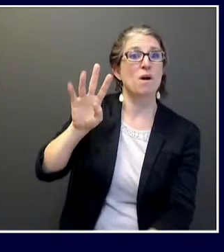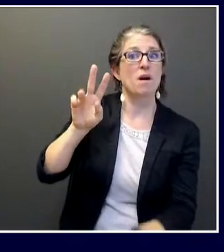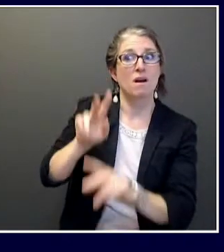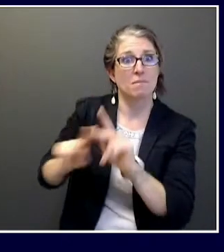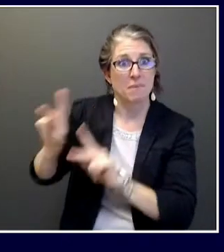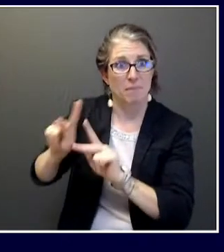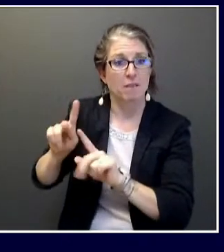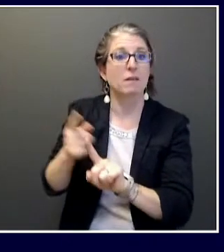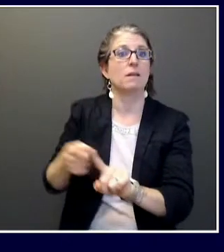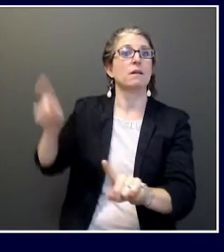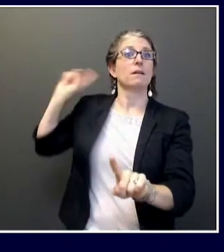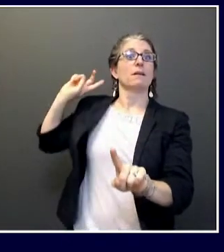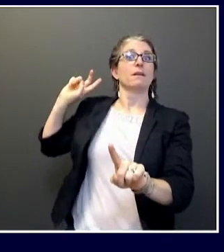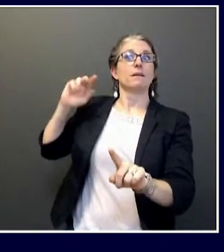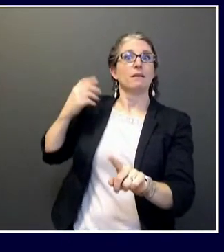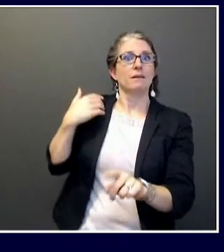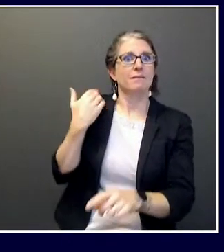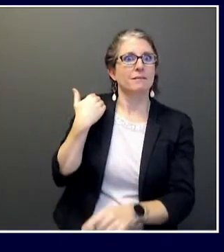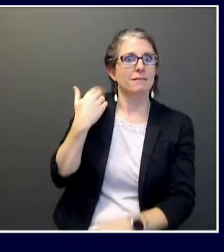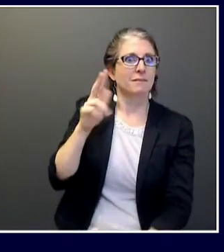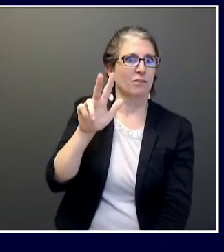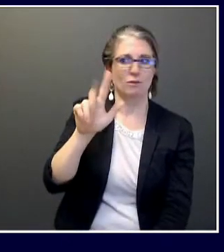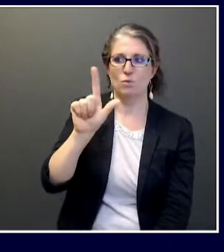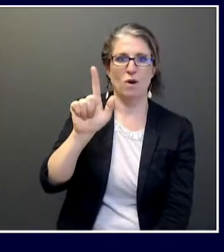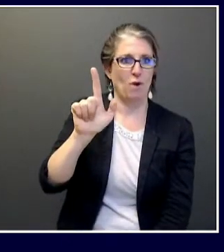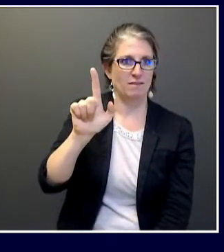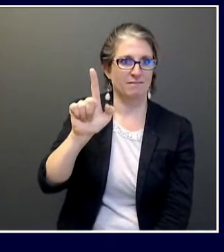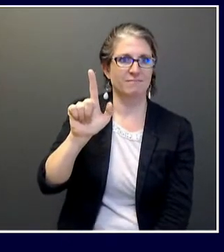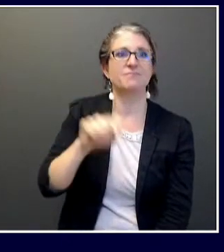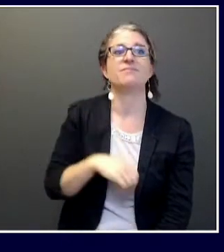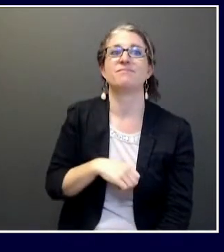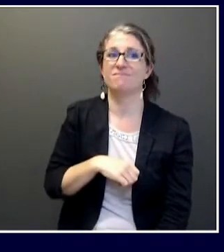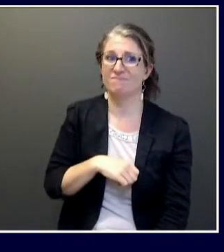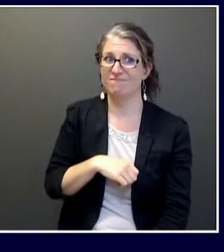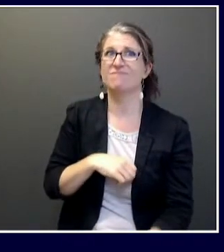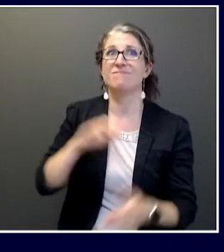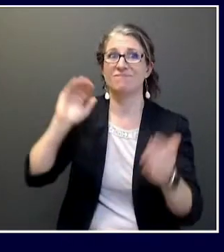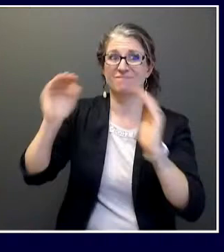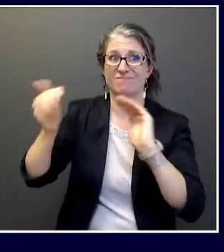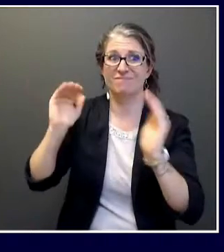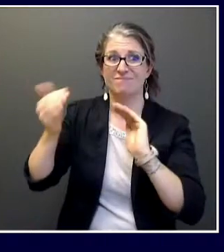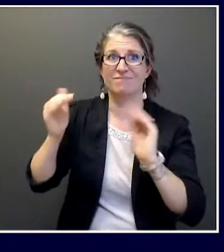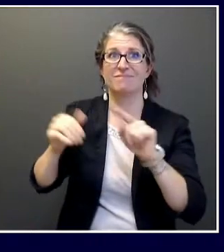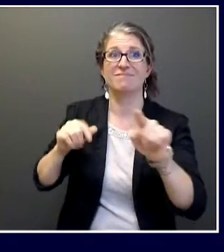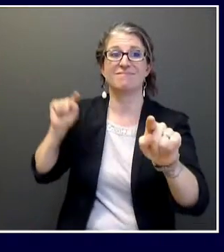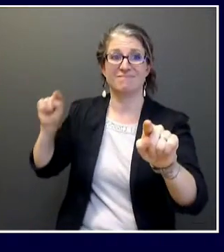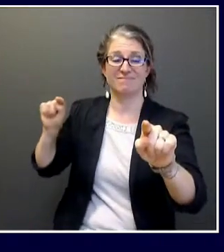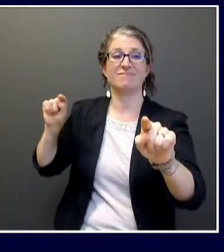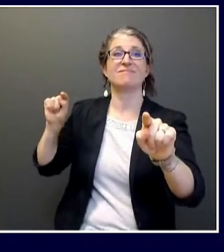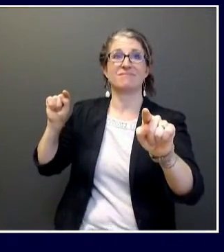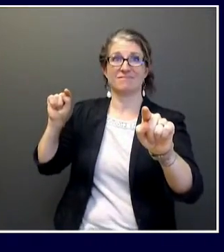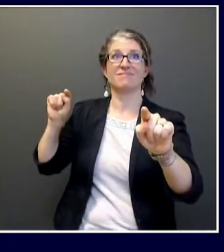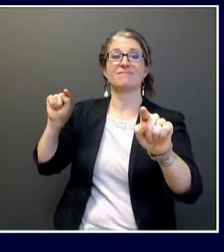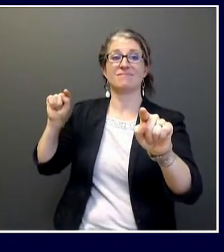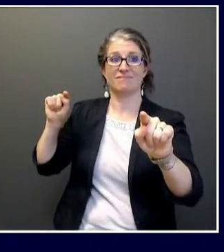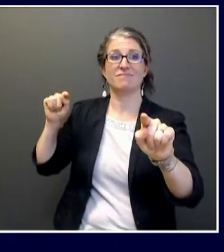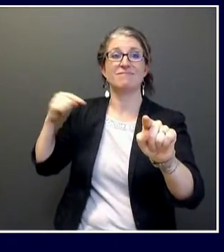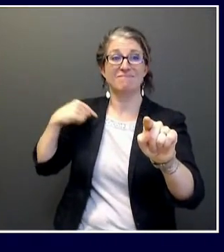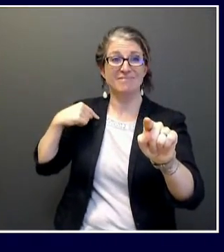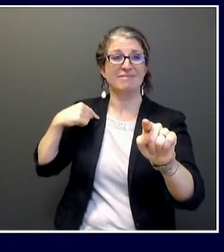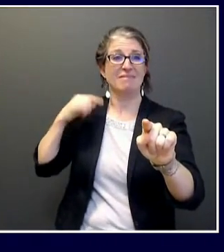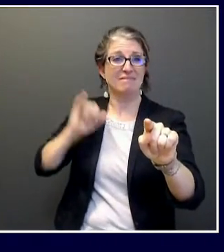continues to be the case that statewide, about 2/3 of everyone hospitalized in Maine